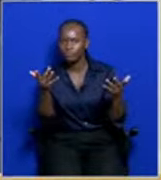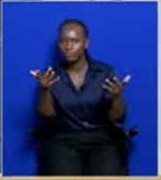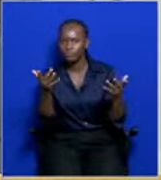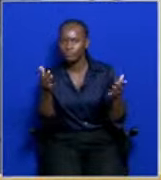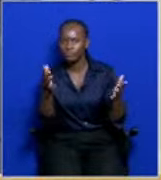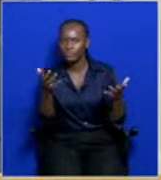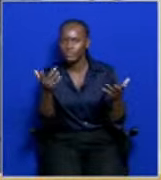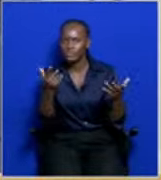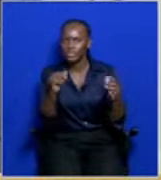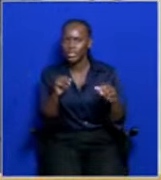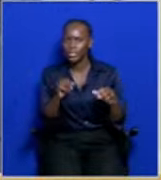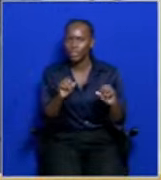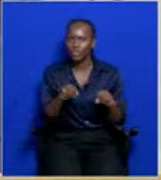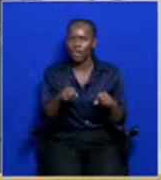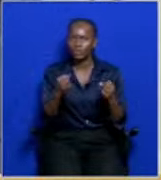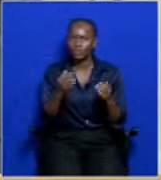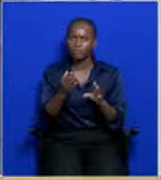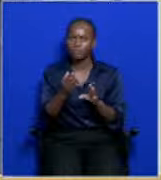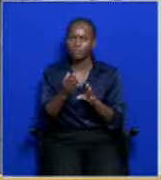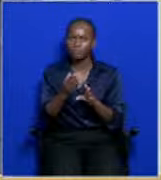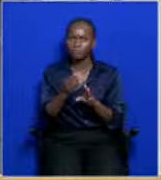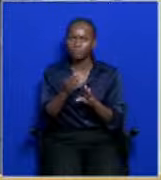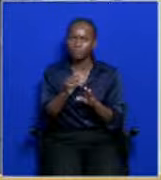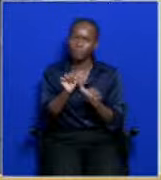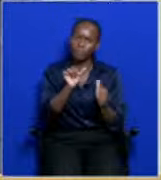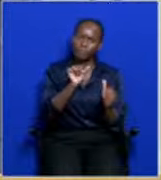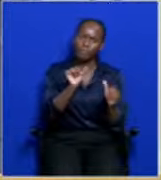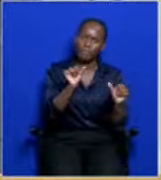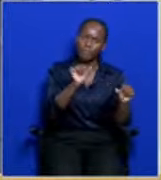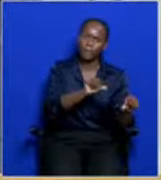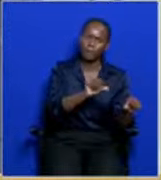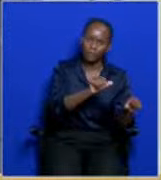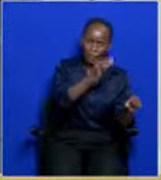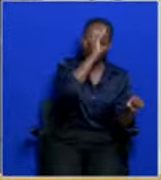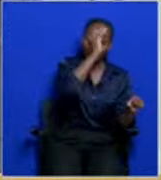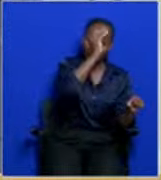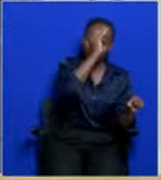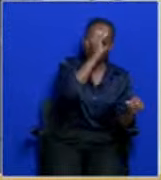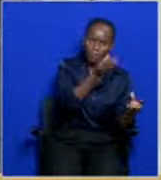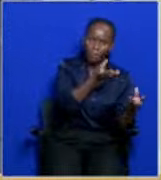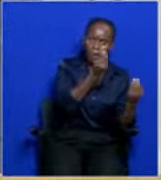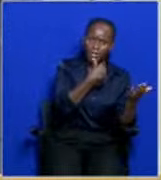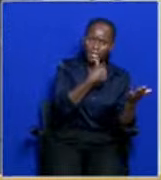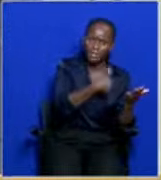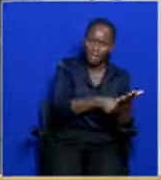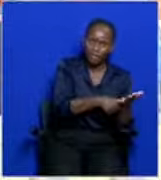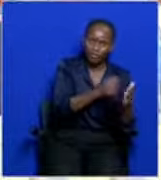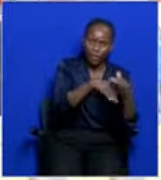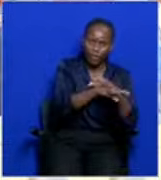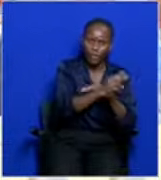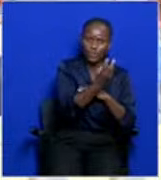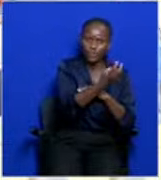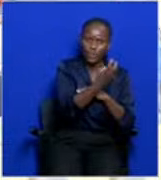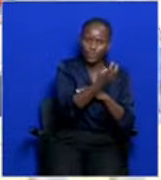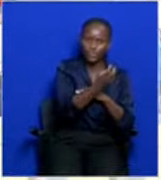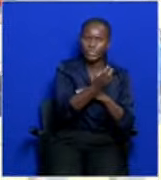before you search for and you then seize them. I guess the point I'm making ties in with what Ms.